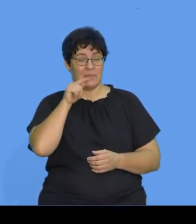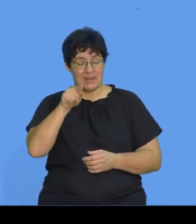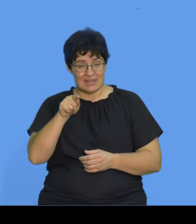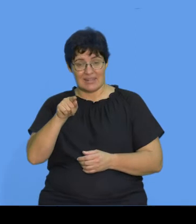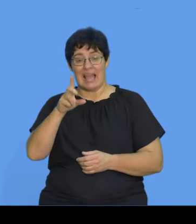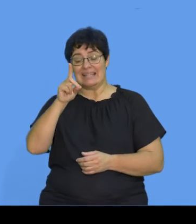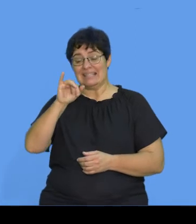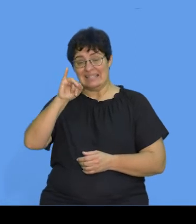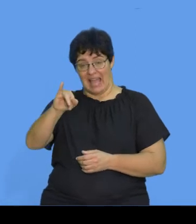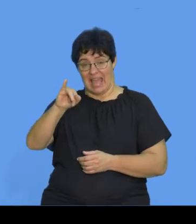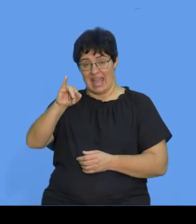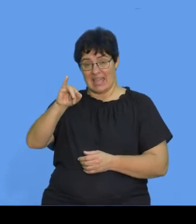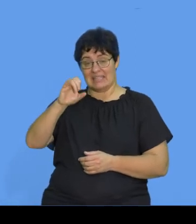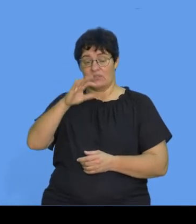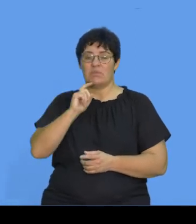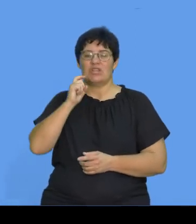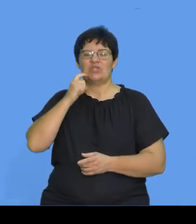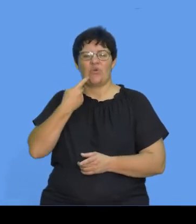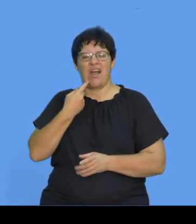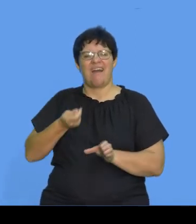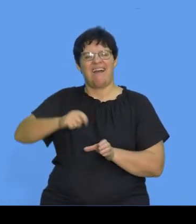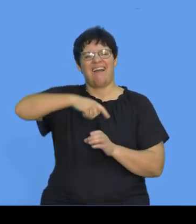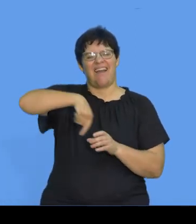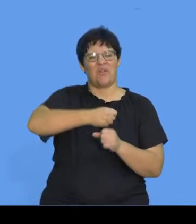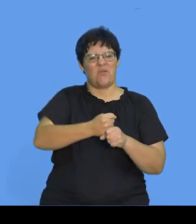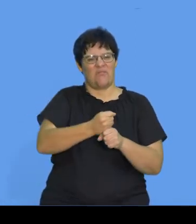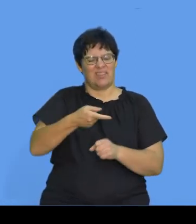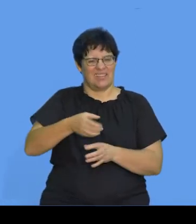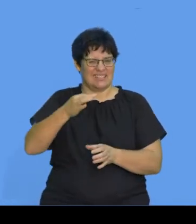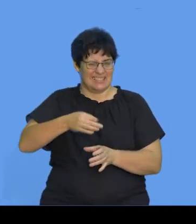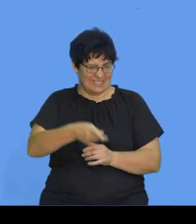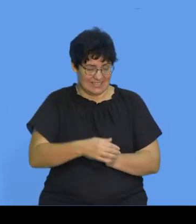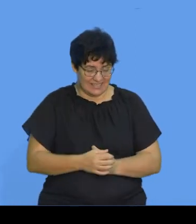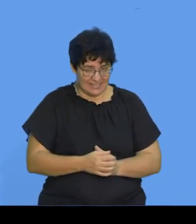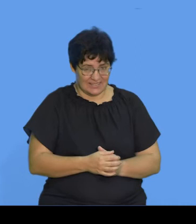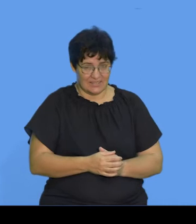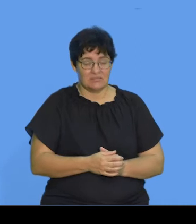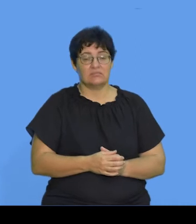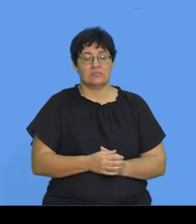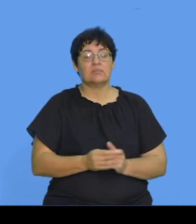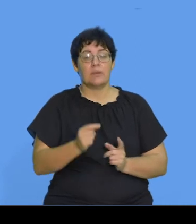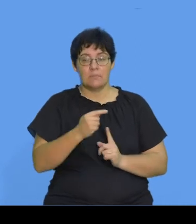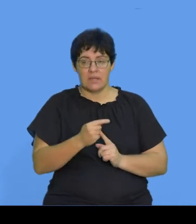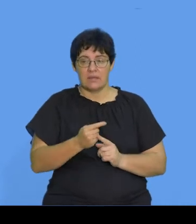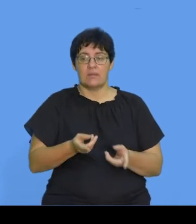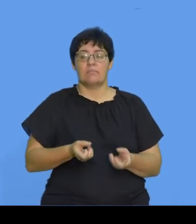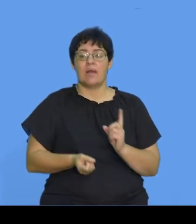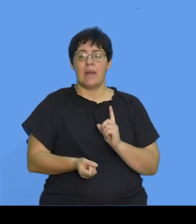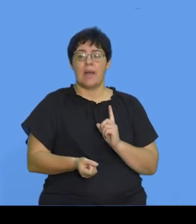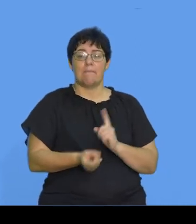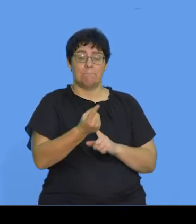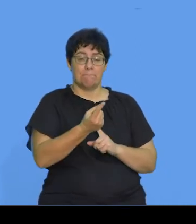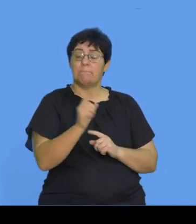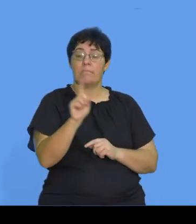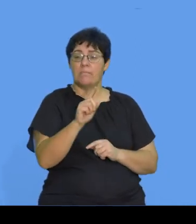is a disaccharide. That's my sugar that I put, in my tea, undergoes hydrolysis. Now,